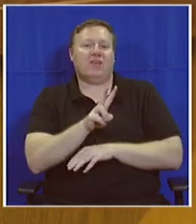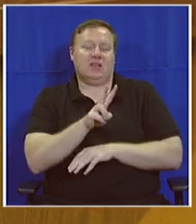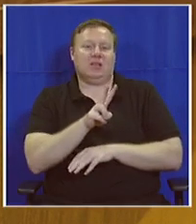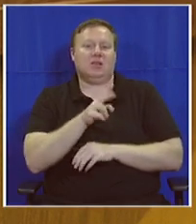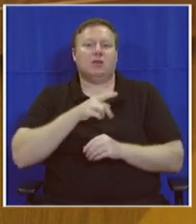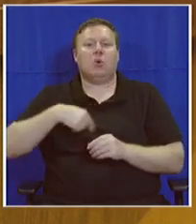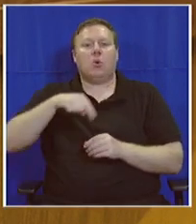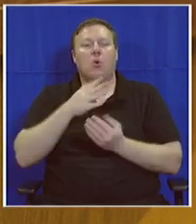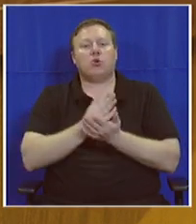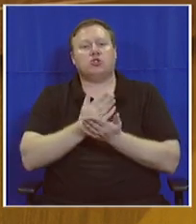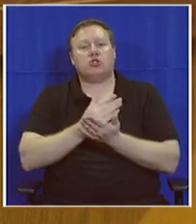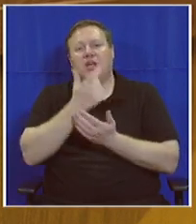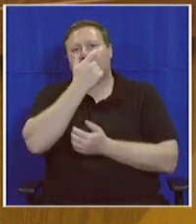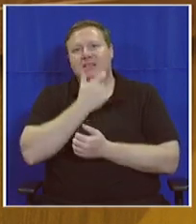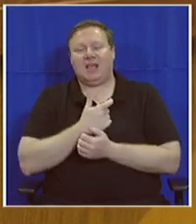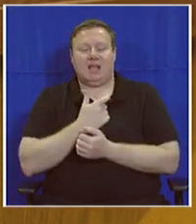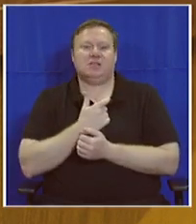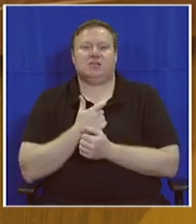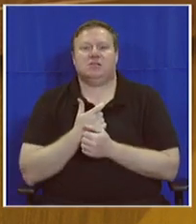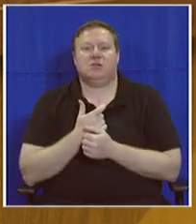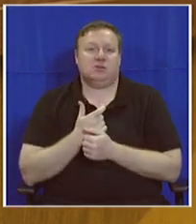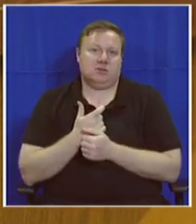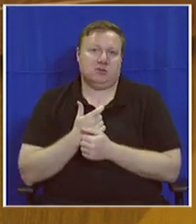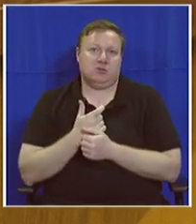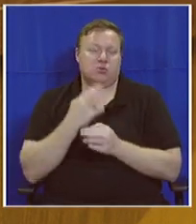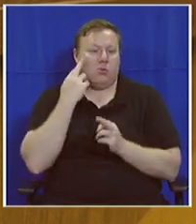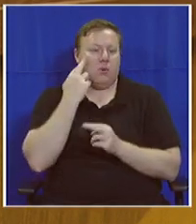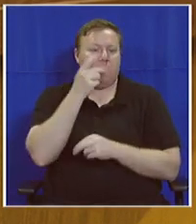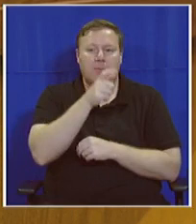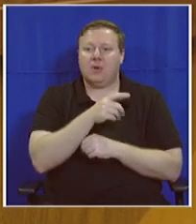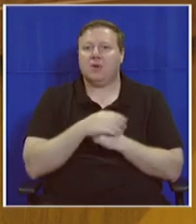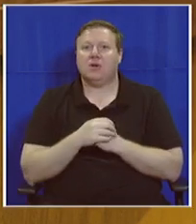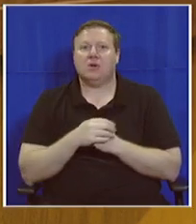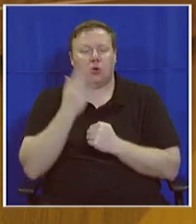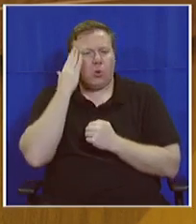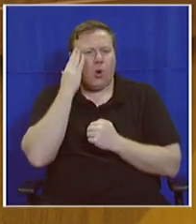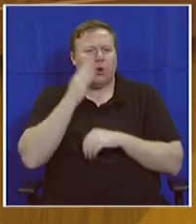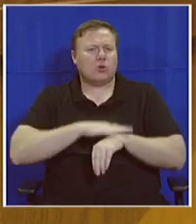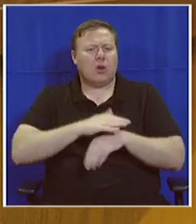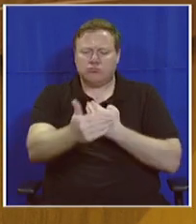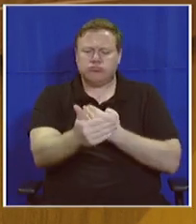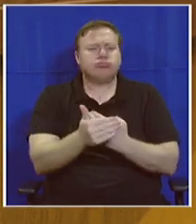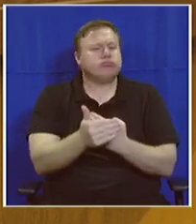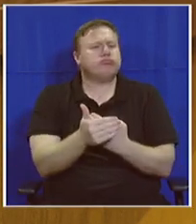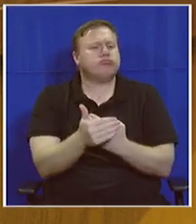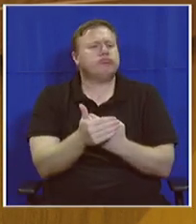sadness as we remember her. We knew her for a short period of time,